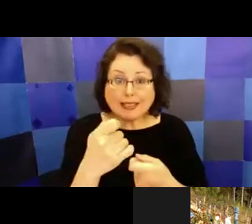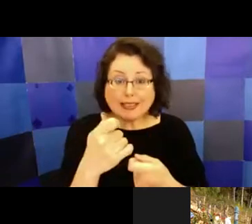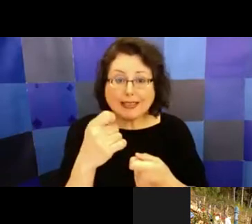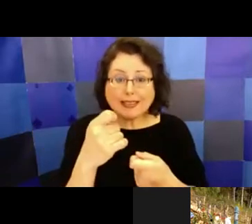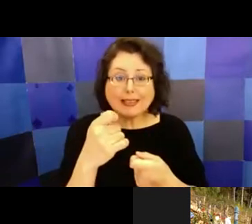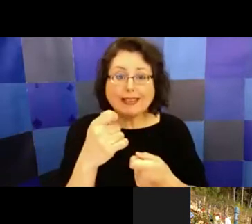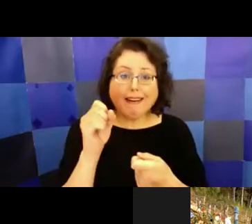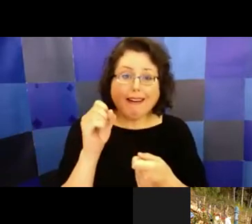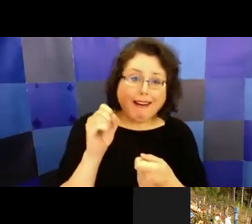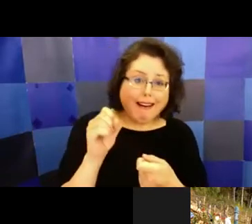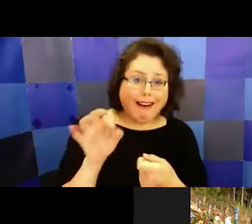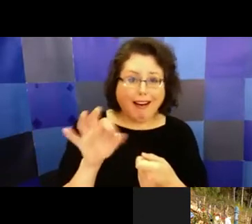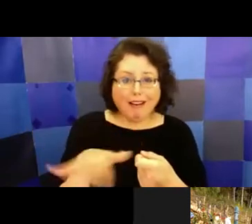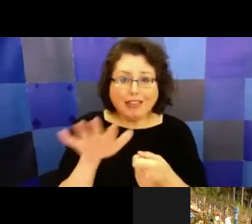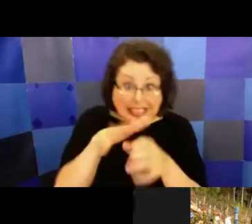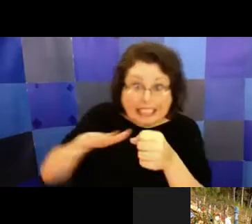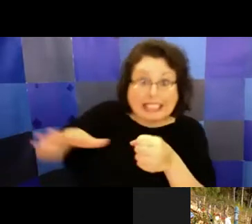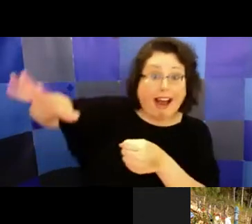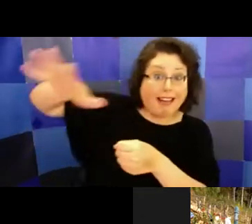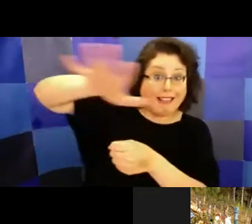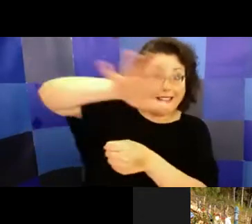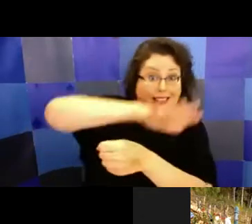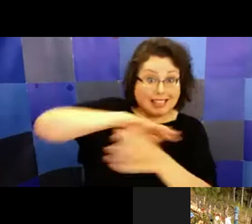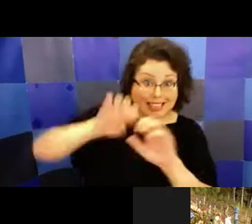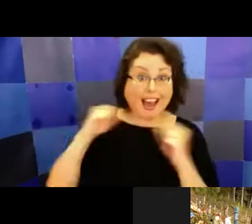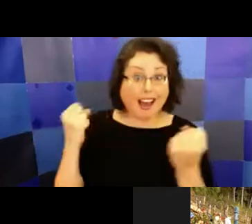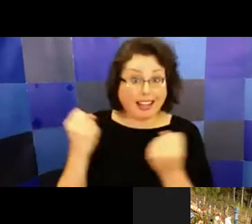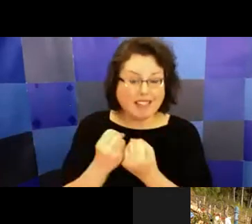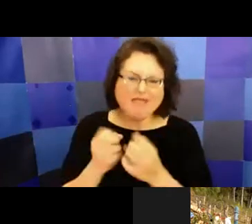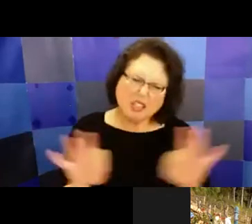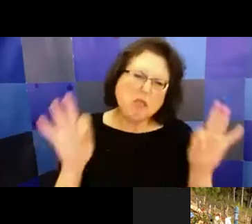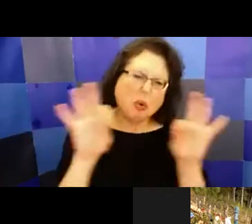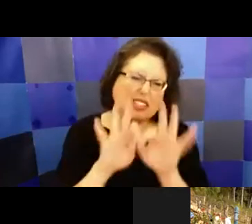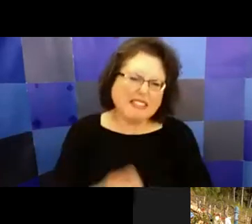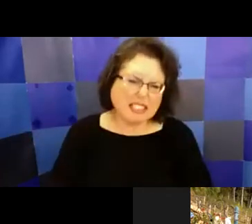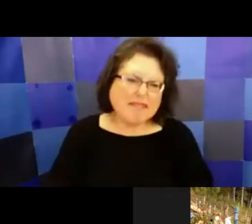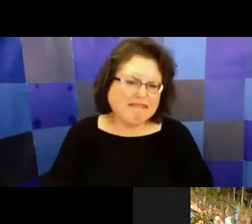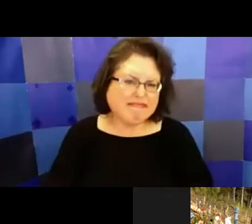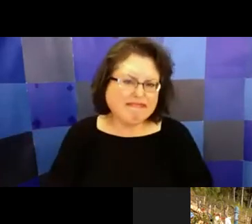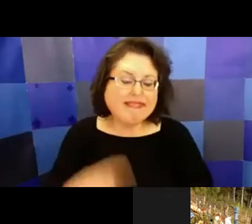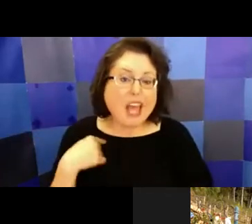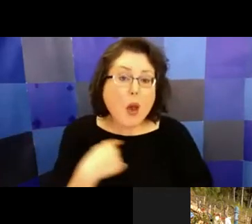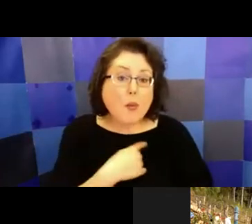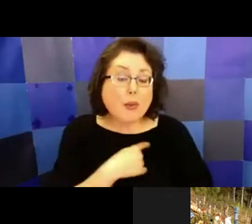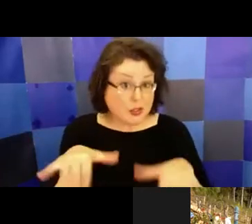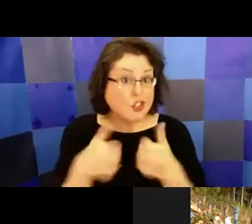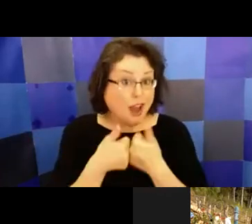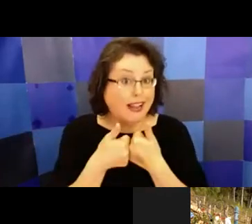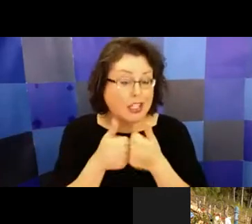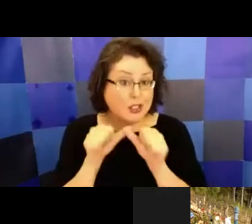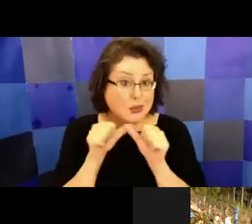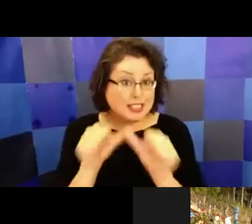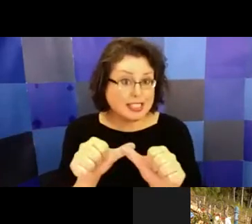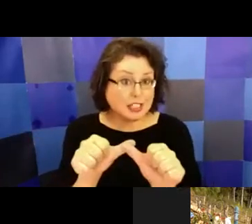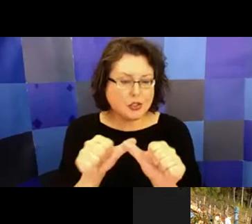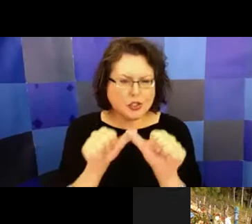the society is important, and we're challenged to continue to